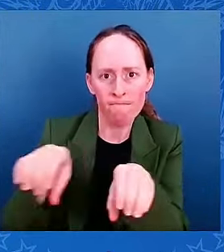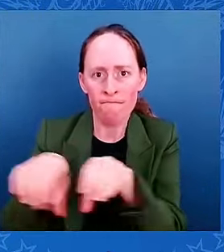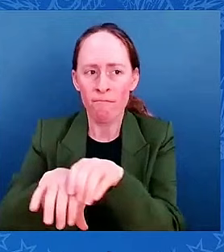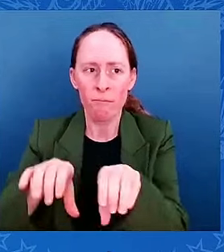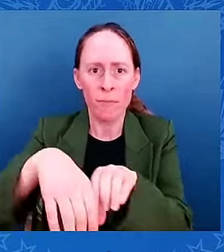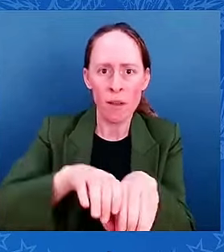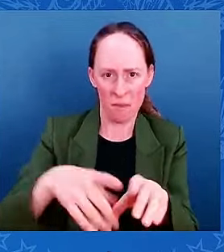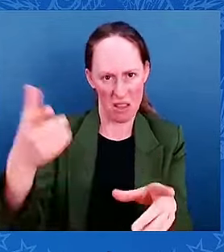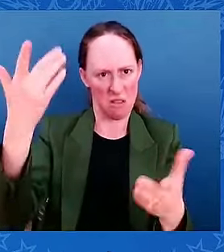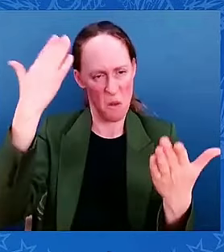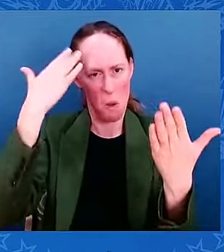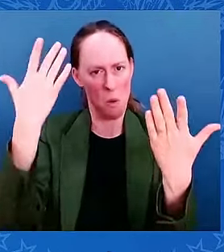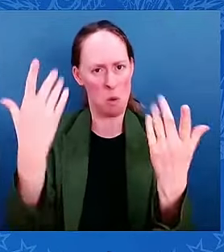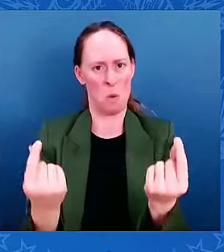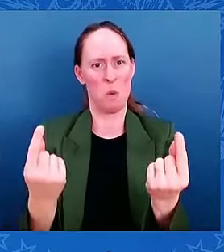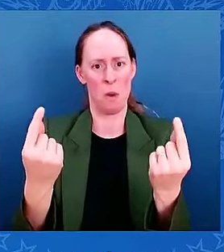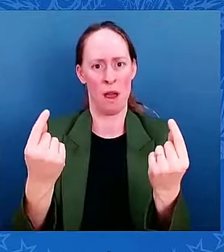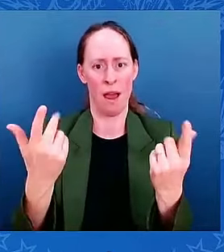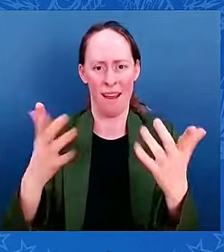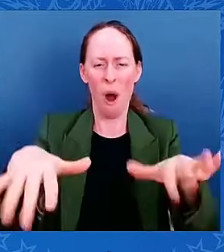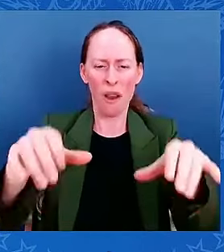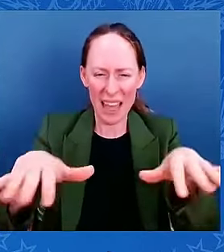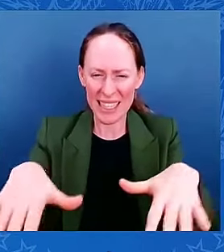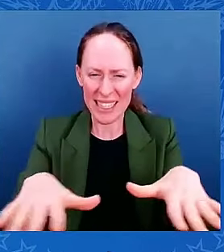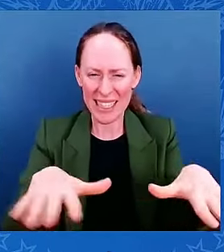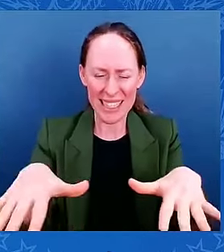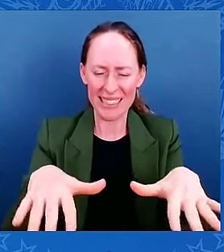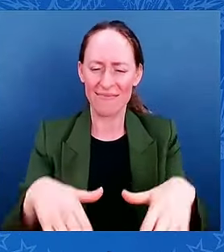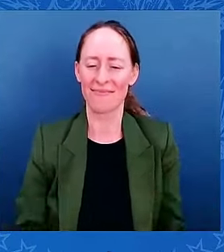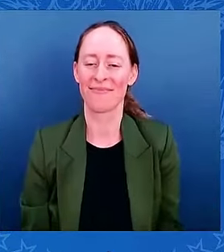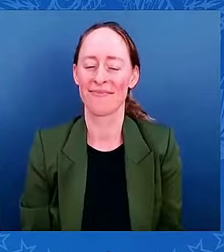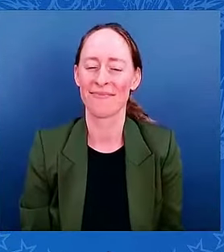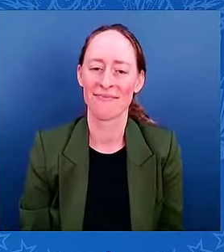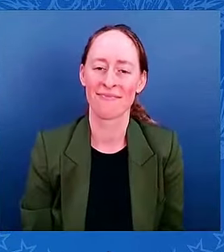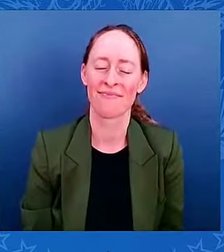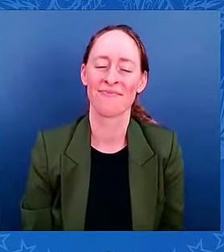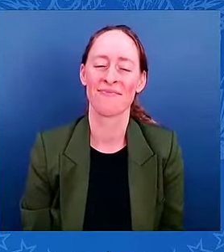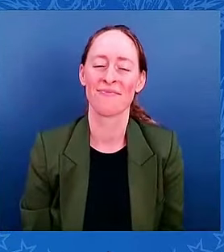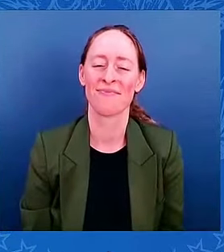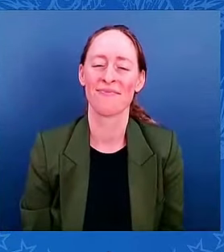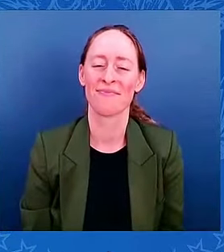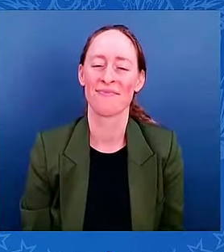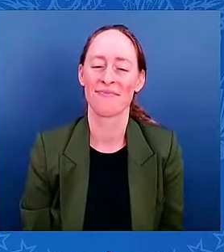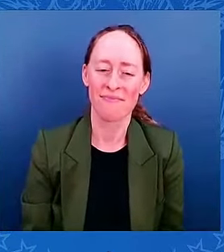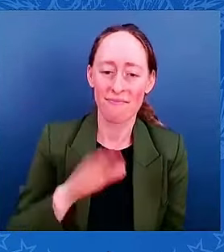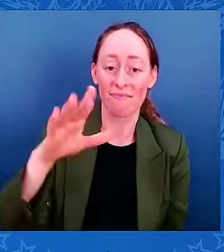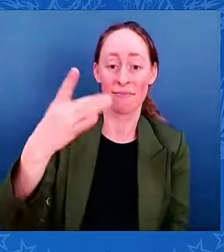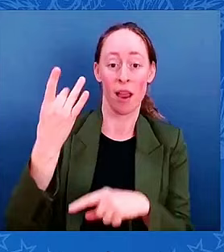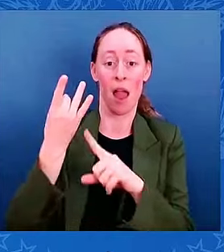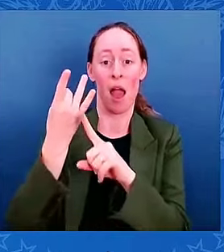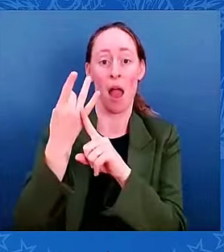I said that about 8 months ago. I said, sit down. They didn't have any seats. And they said, see, he's too damn old.